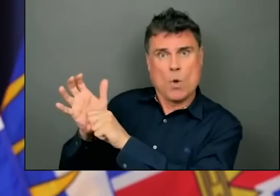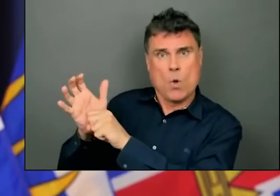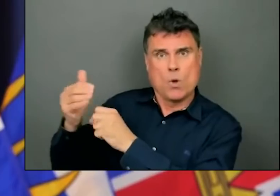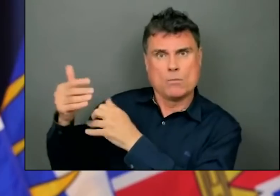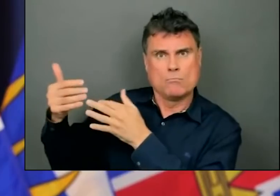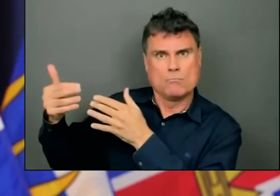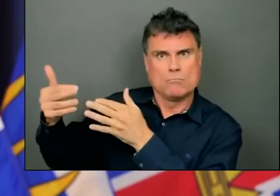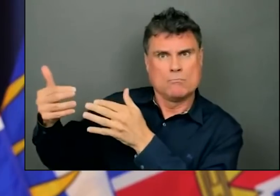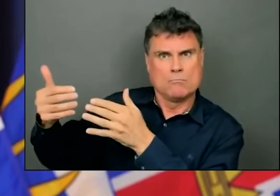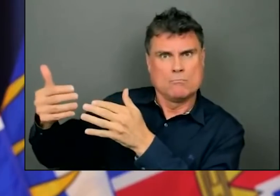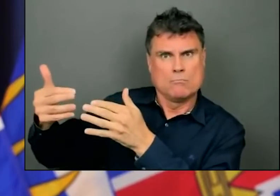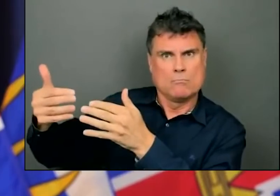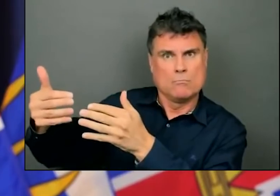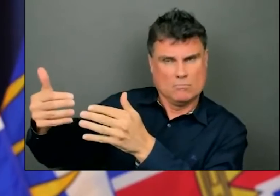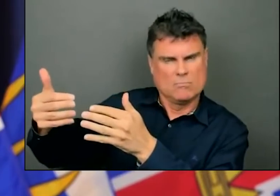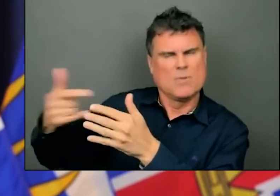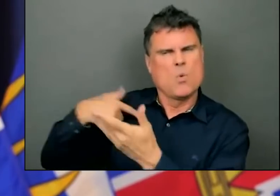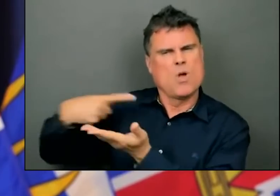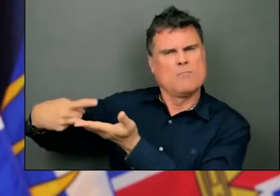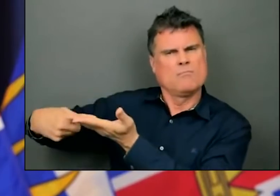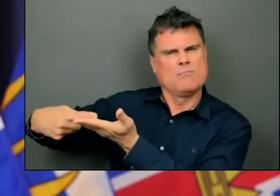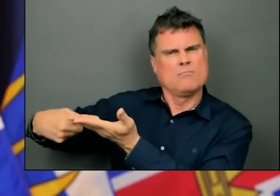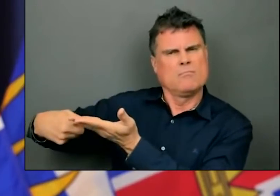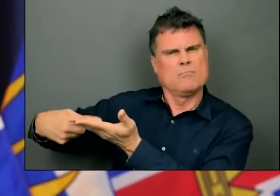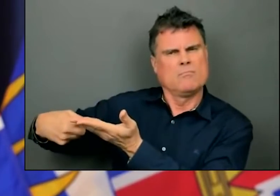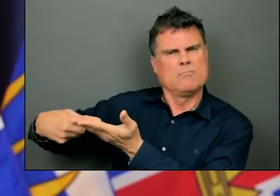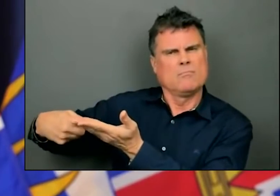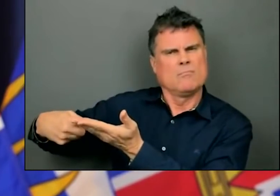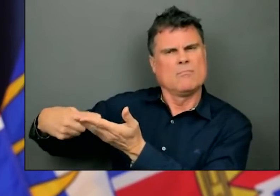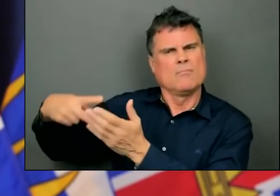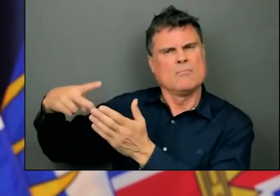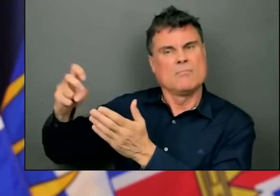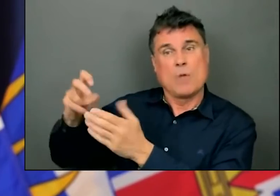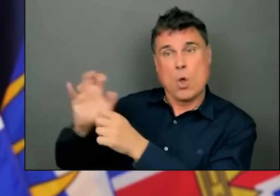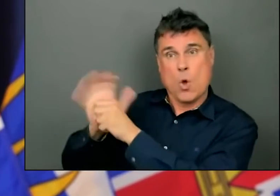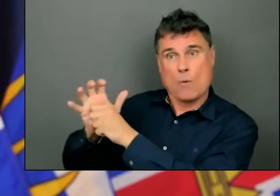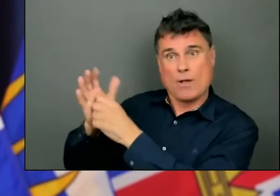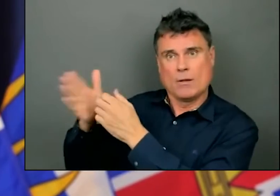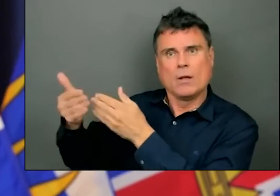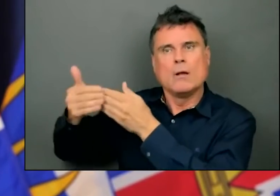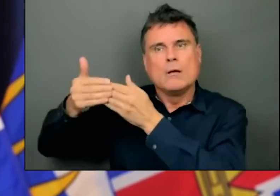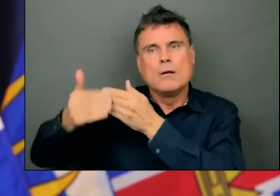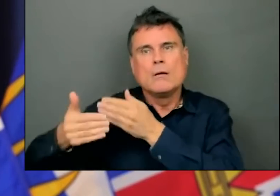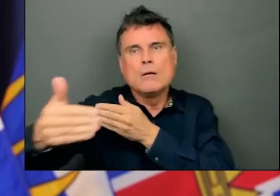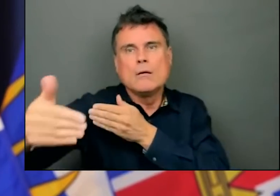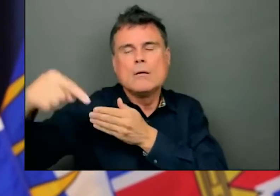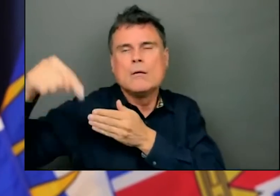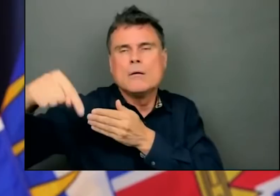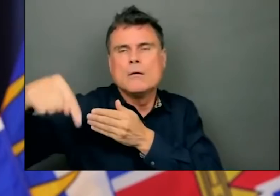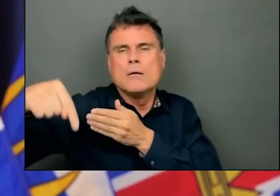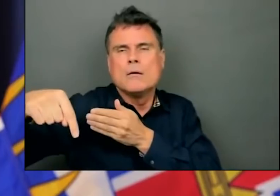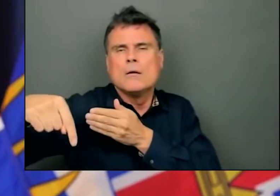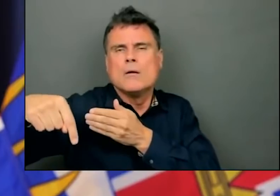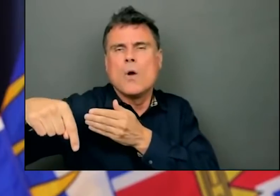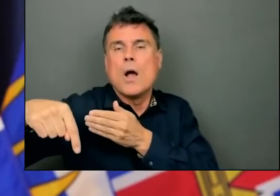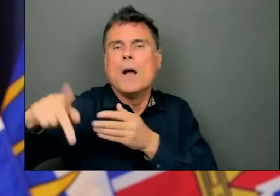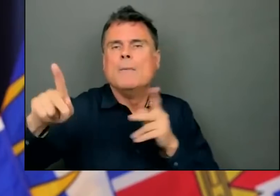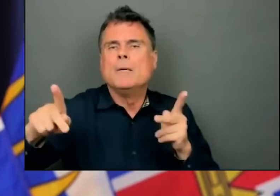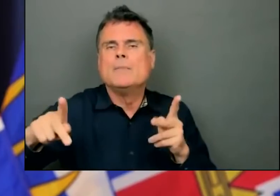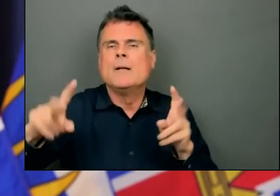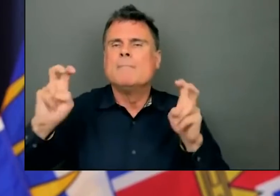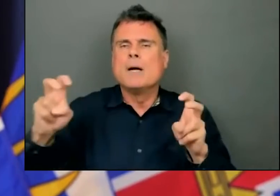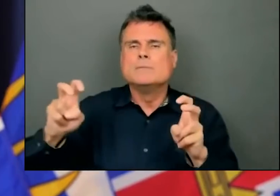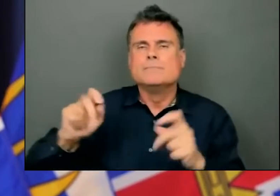the post-COVID-19 recovery clinic, people need to have a positive COVID-19 swab or a